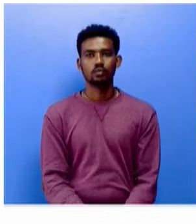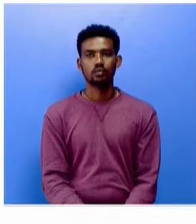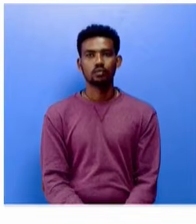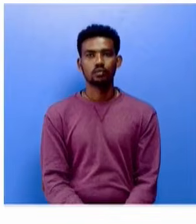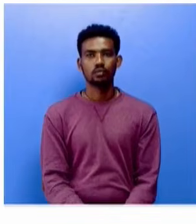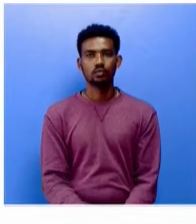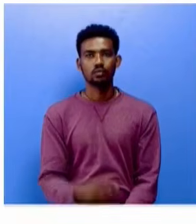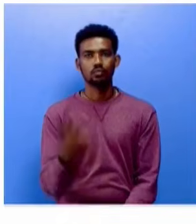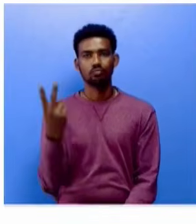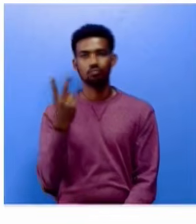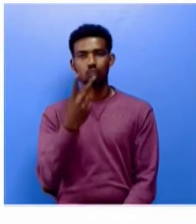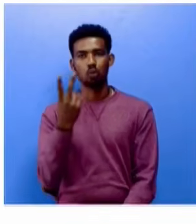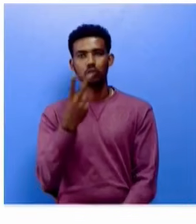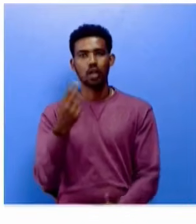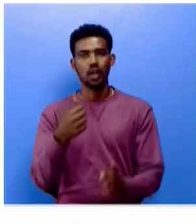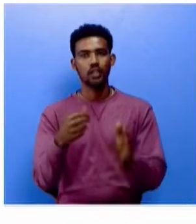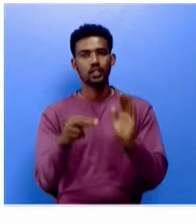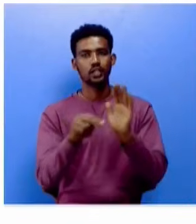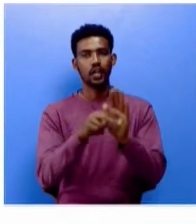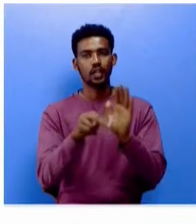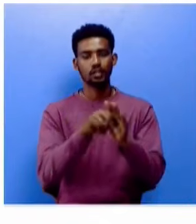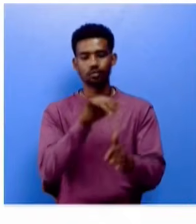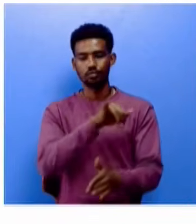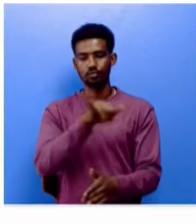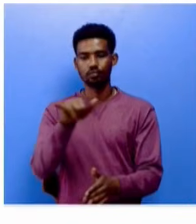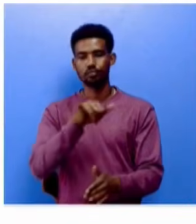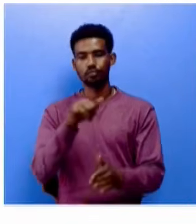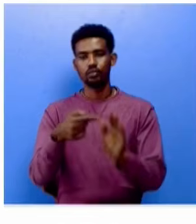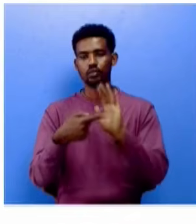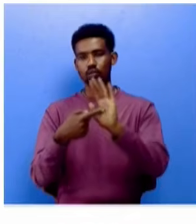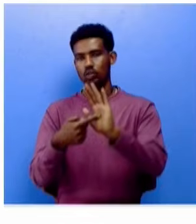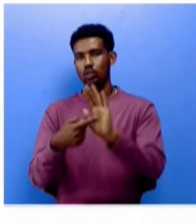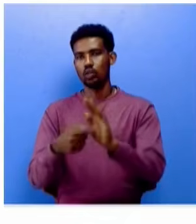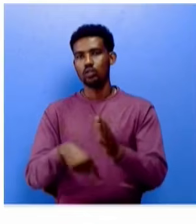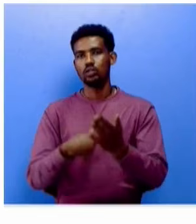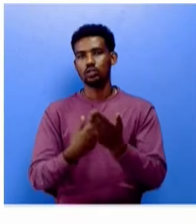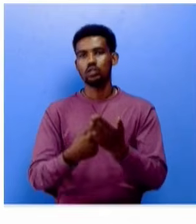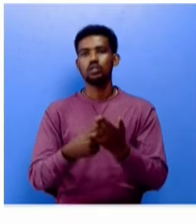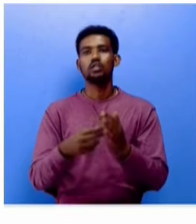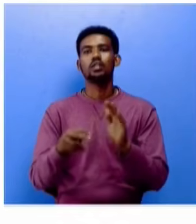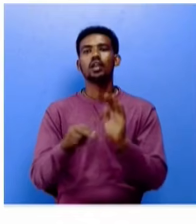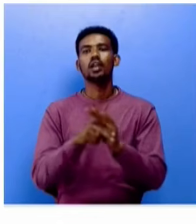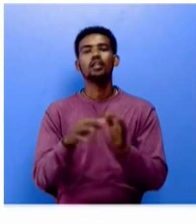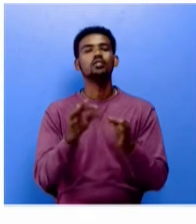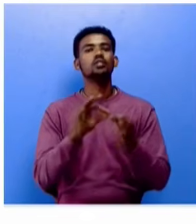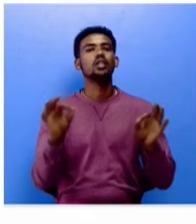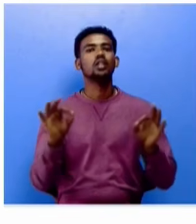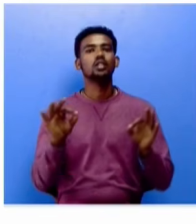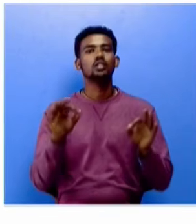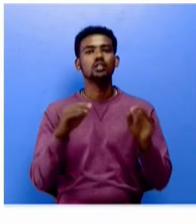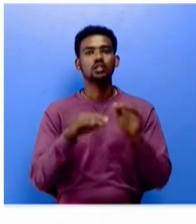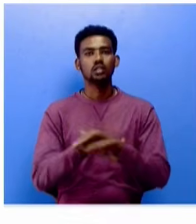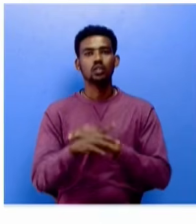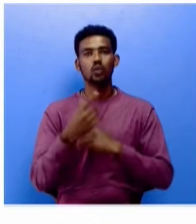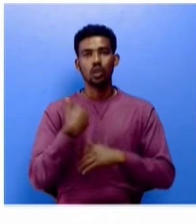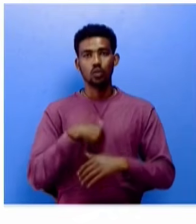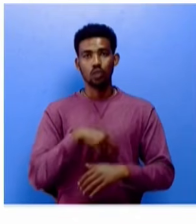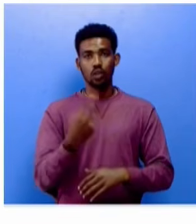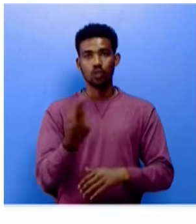This one is also the negative mark. This means the negative sentence. And when we're